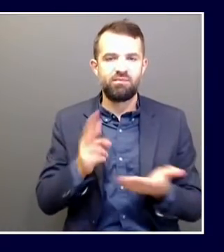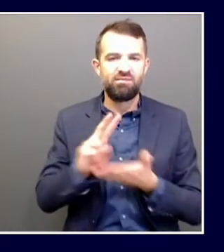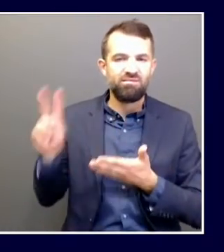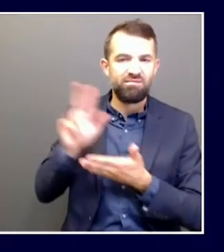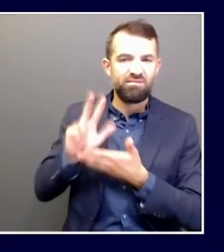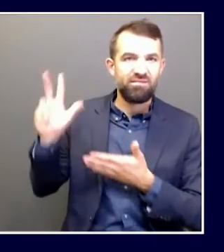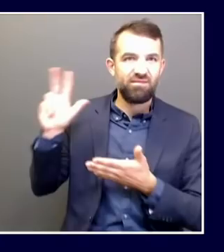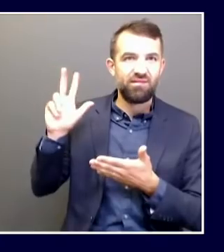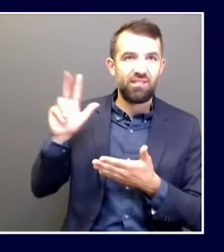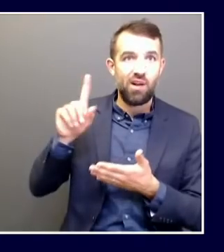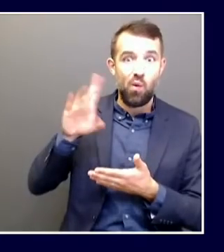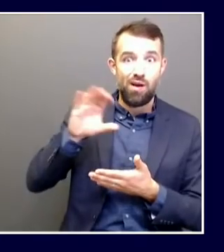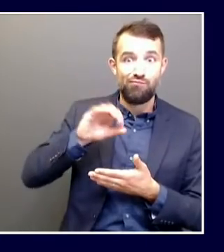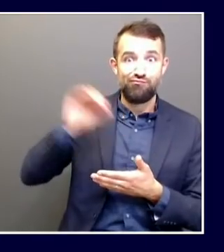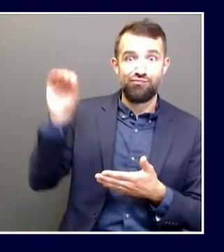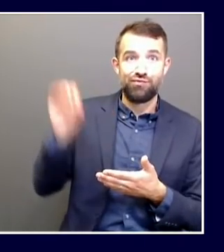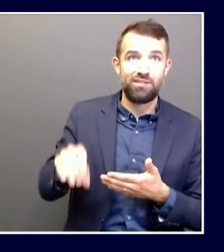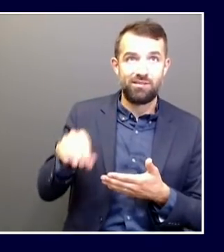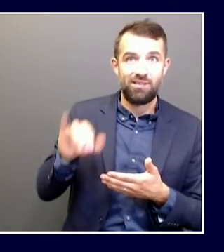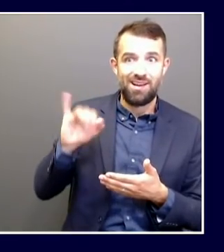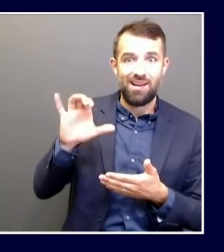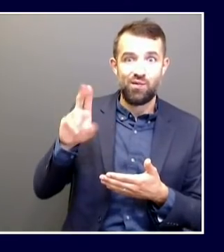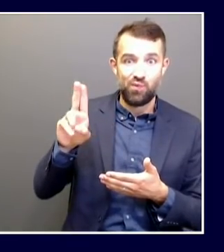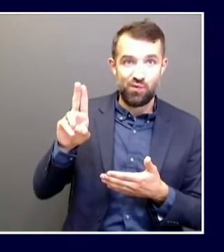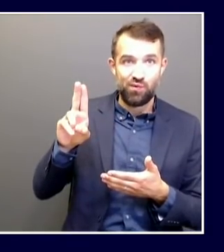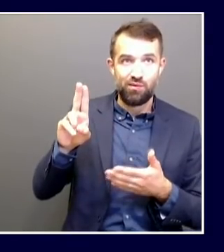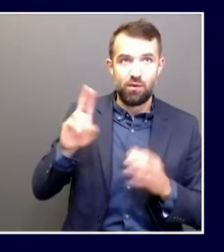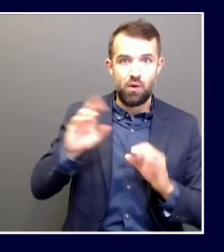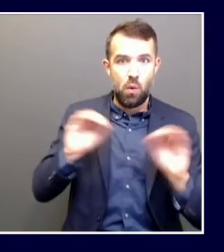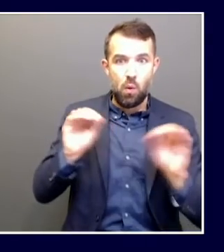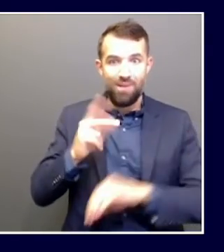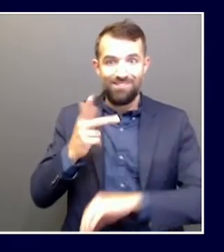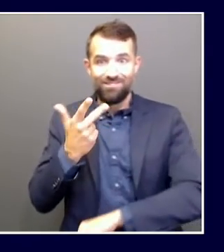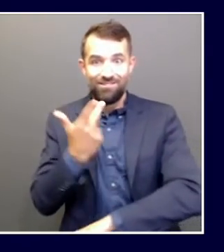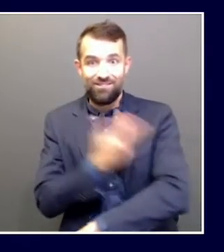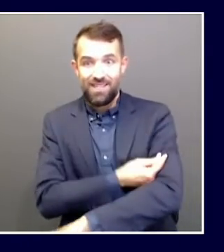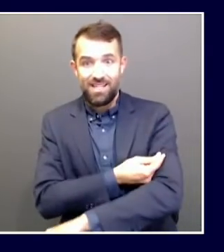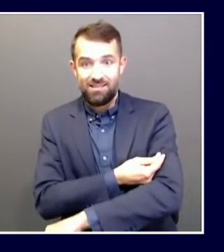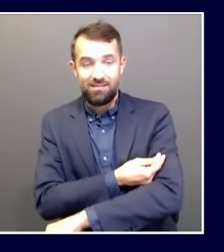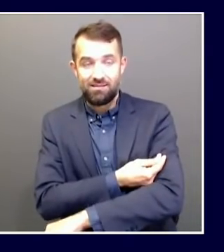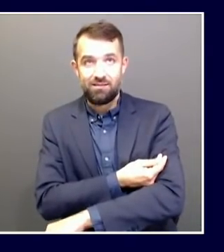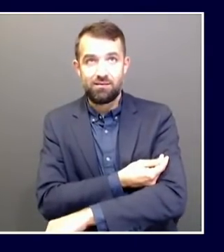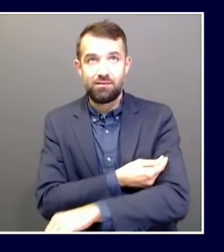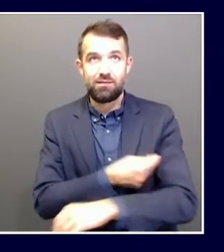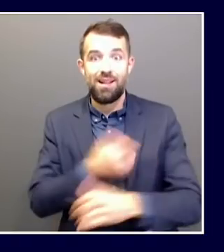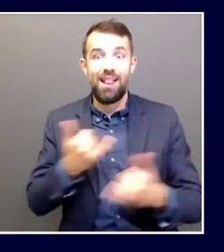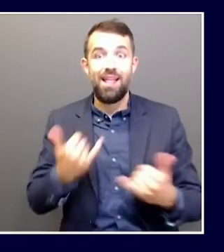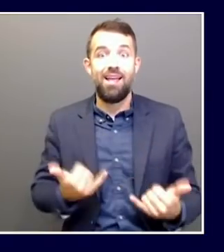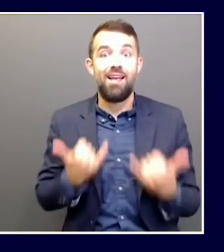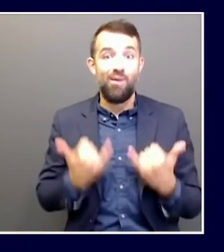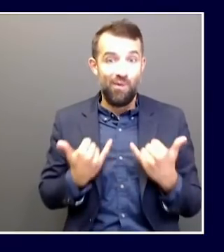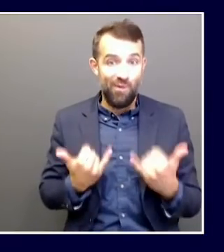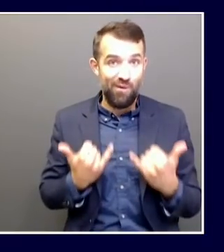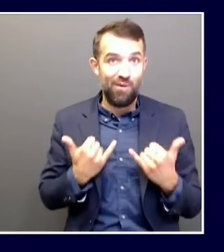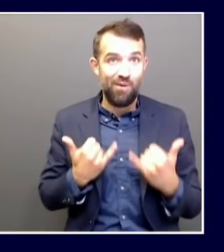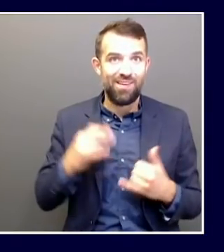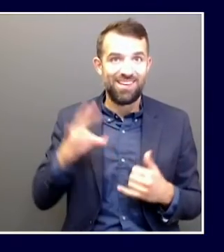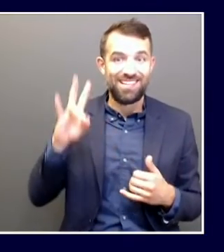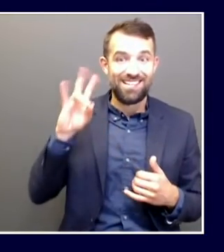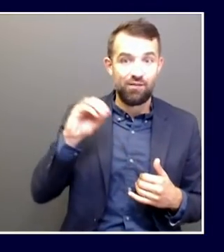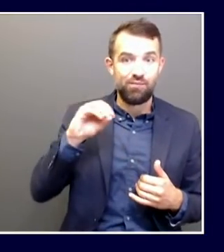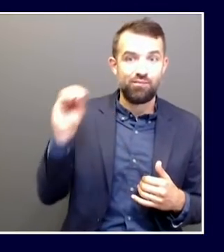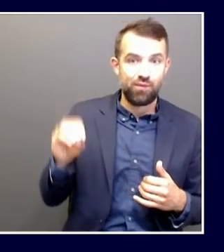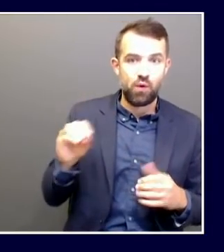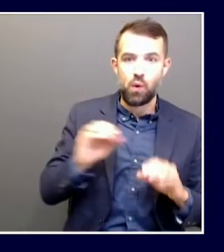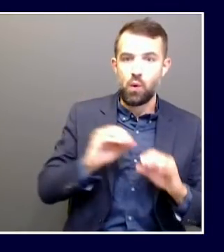shift. And there are potentially two things both going on at the same time. The first is what's called the